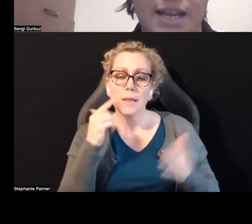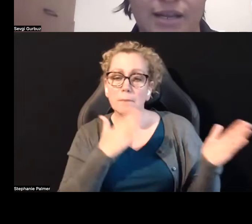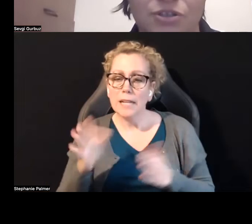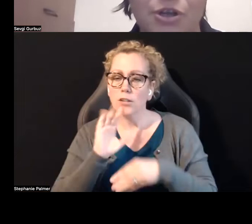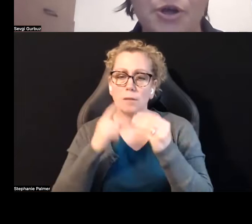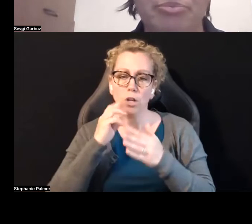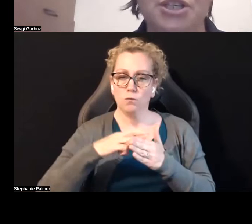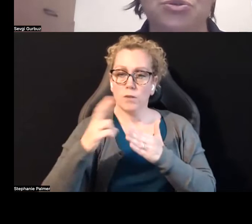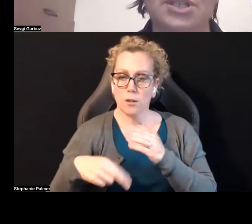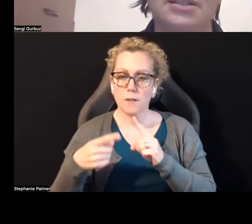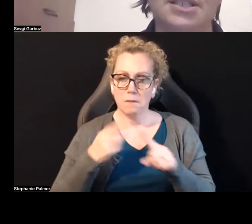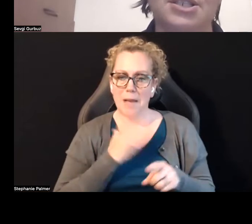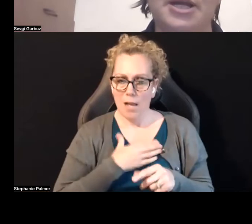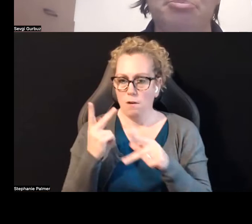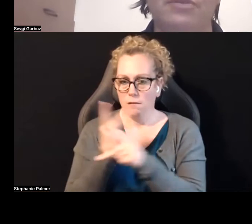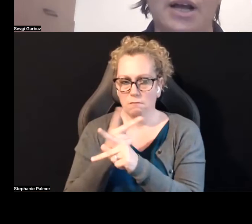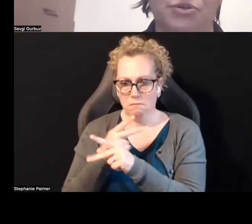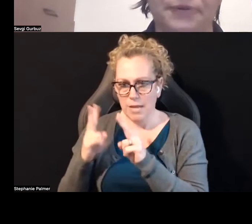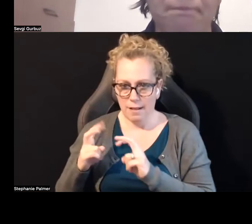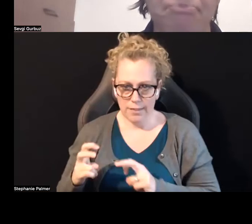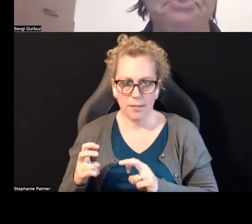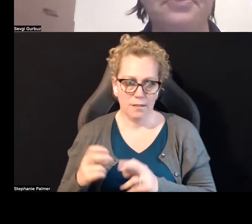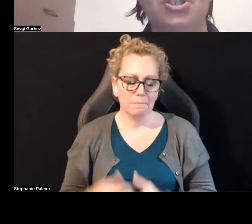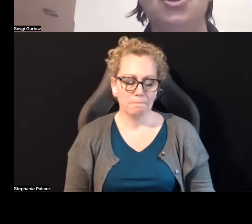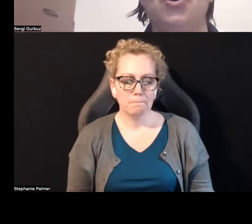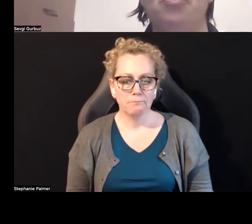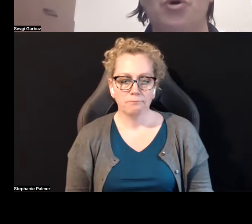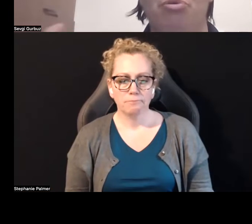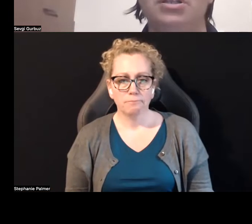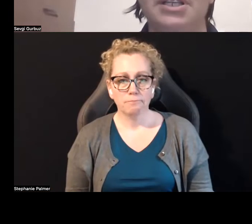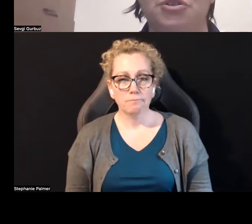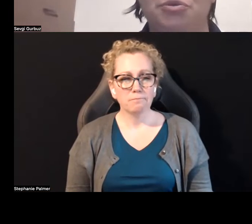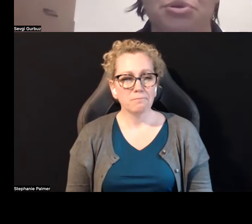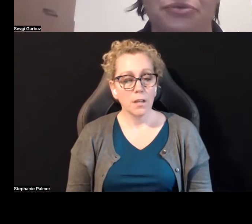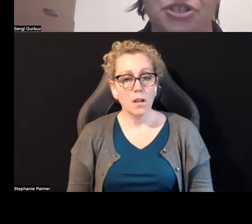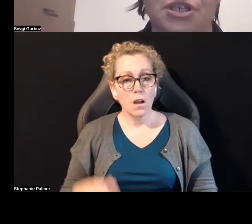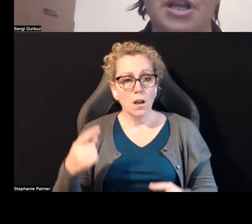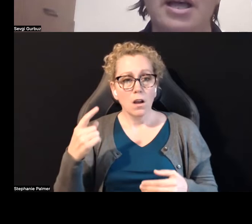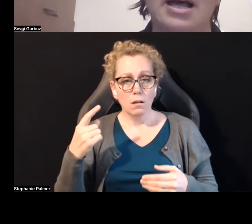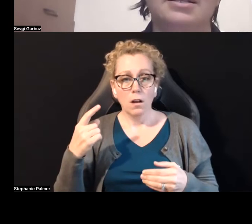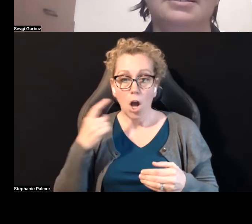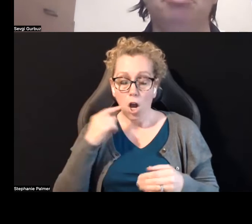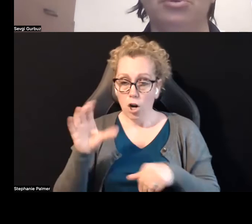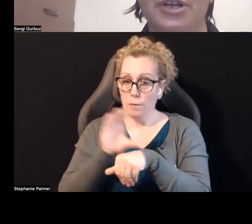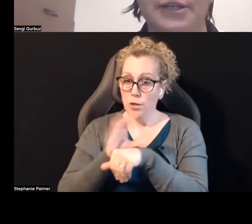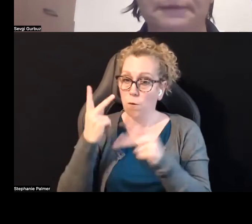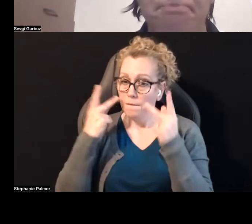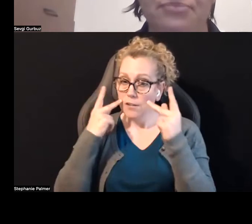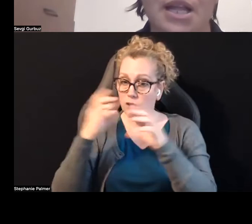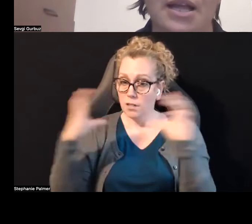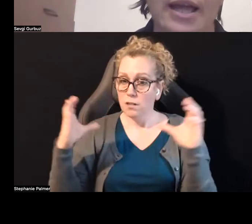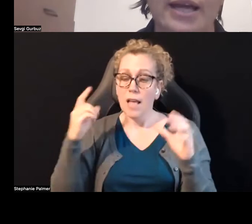we've obtained by using this type of algorithm. This is known more broadly in computer vision as deep